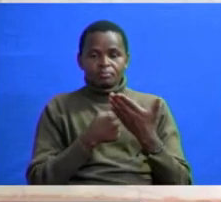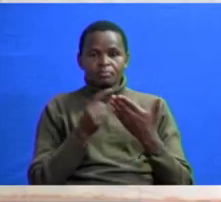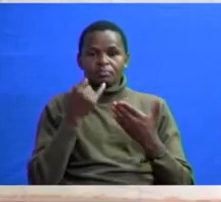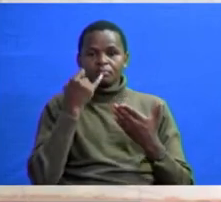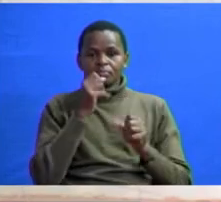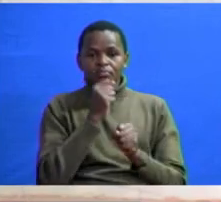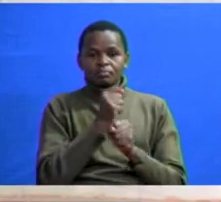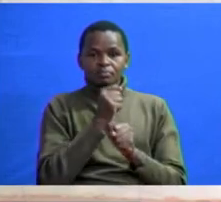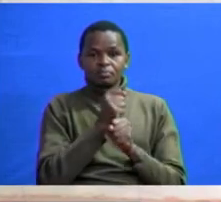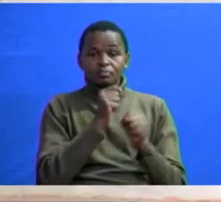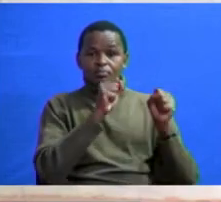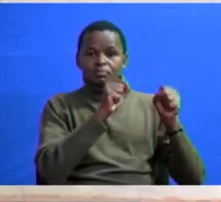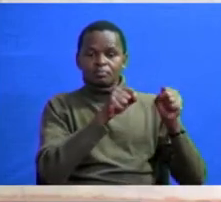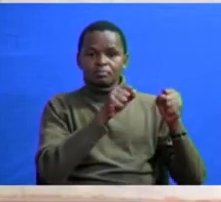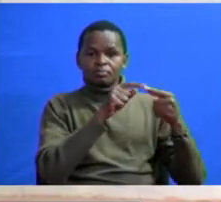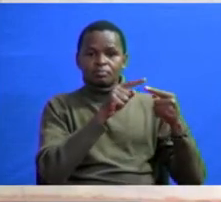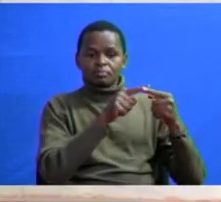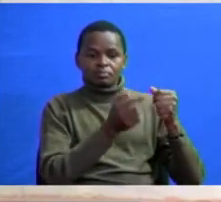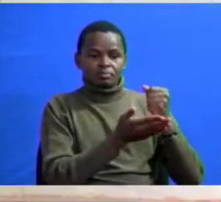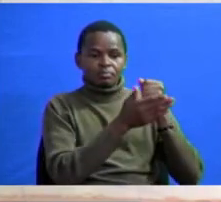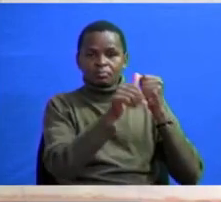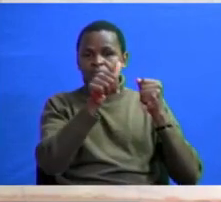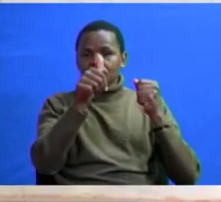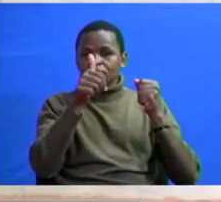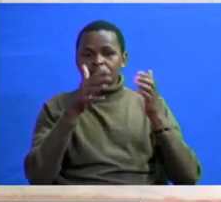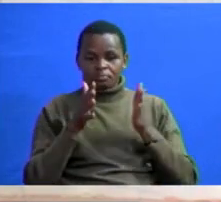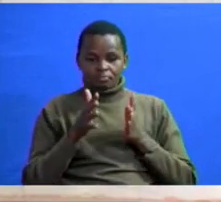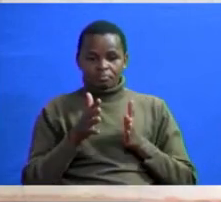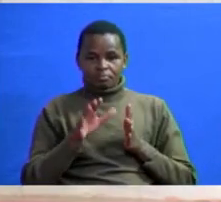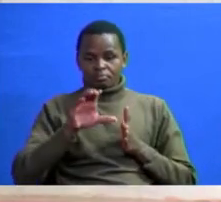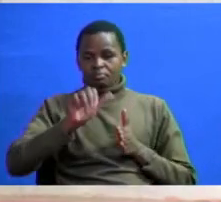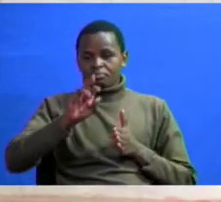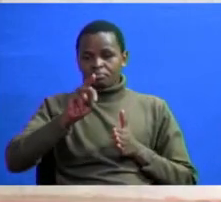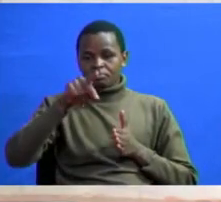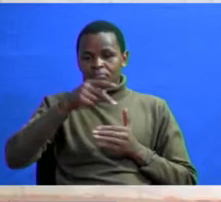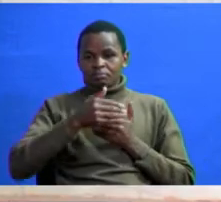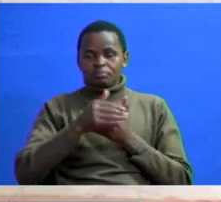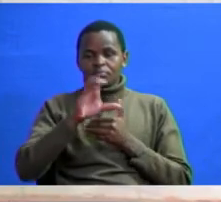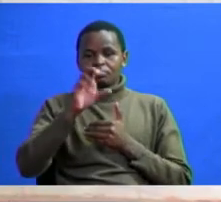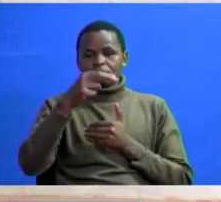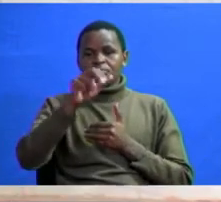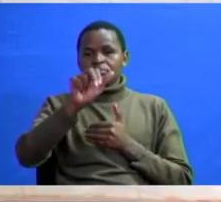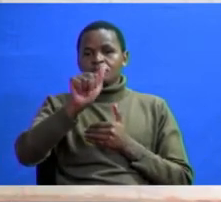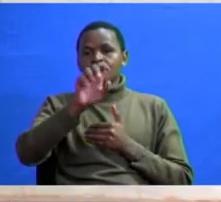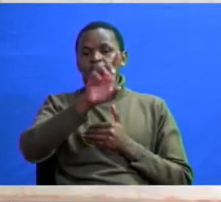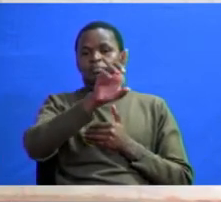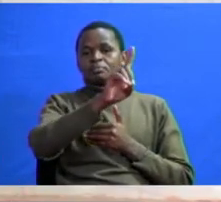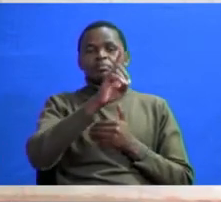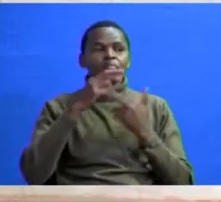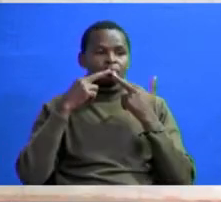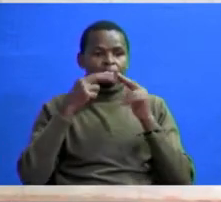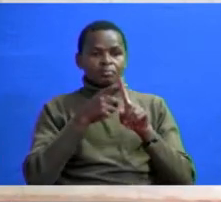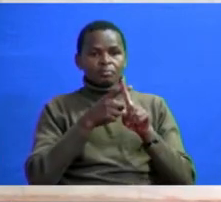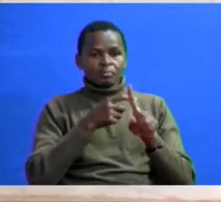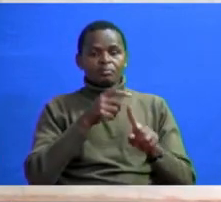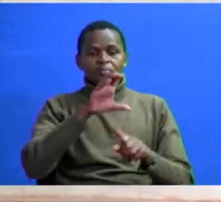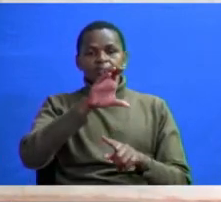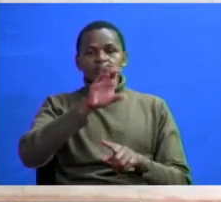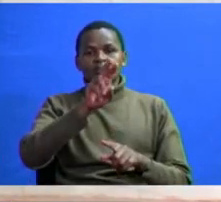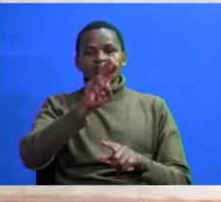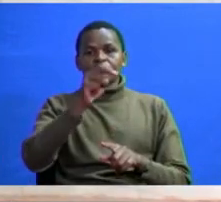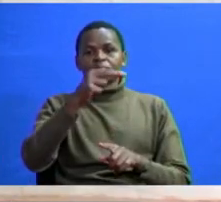doing what he can to help other refugees at a camp in neighboring Chad. Henry Wilkins reports from Kofon,